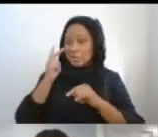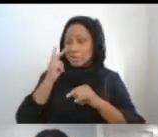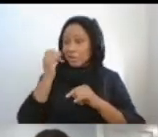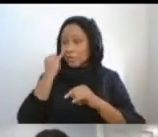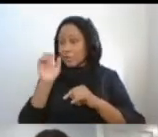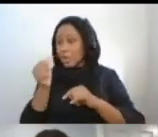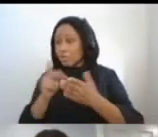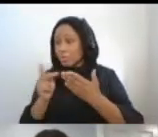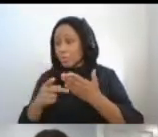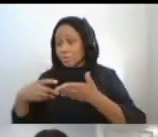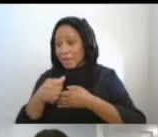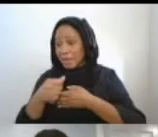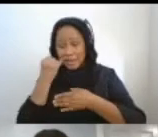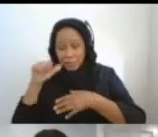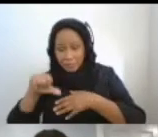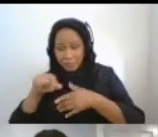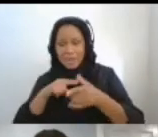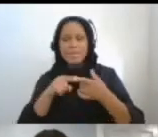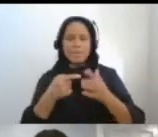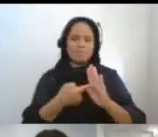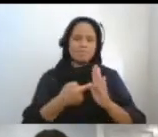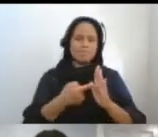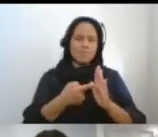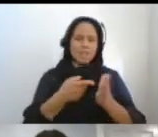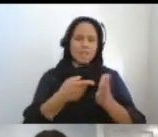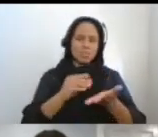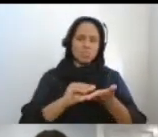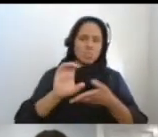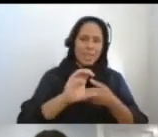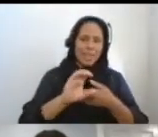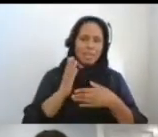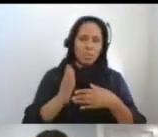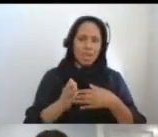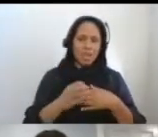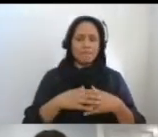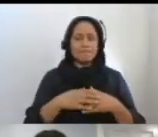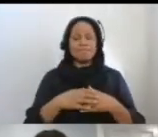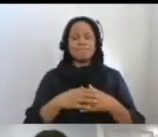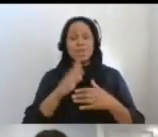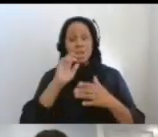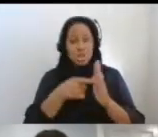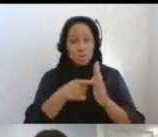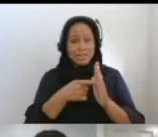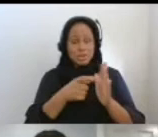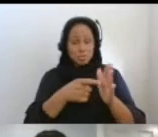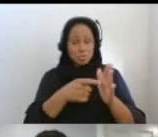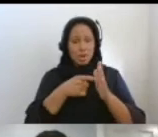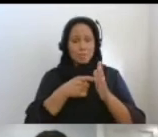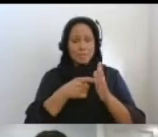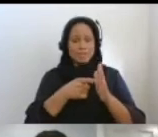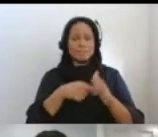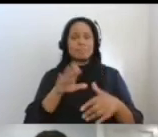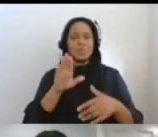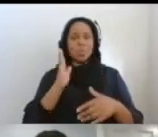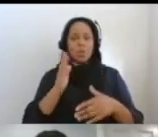it will pay for are, and know that there's criteria for each of these things, right? It'll pay for your phone bill, your